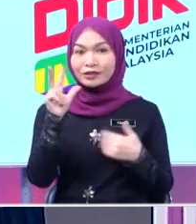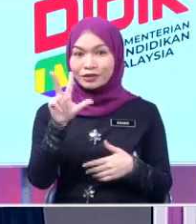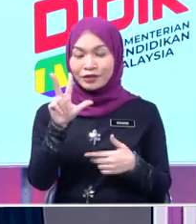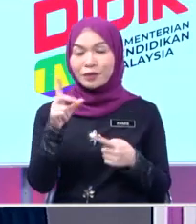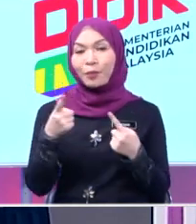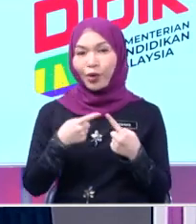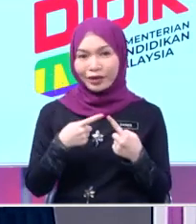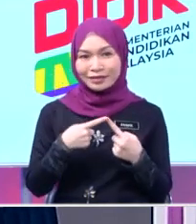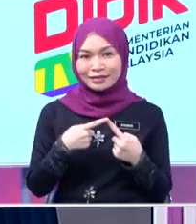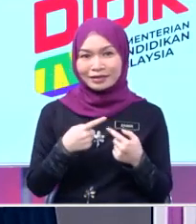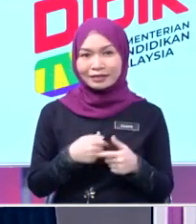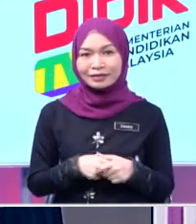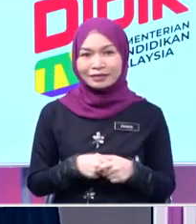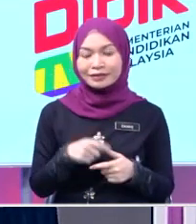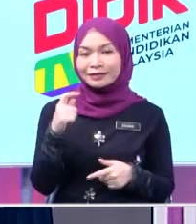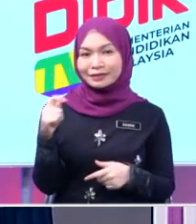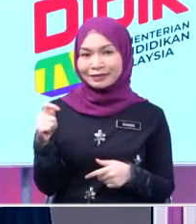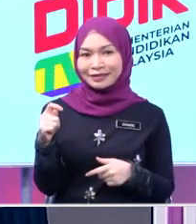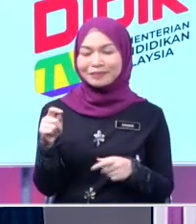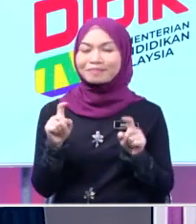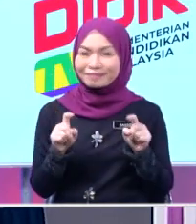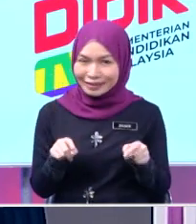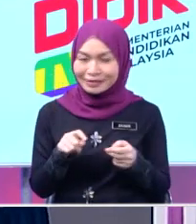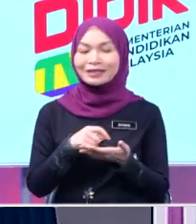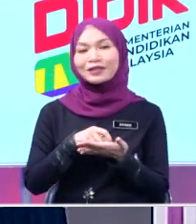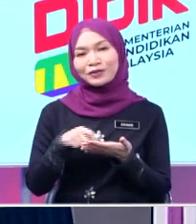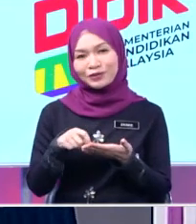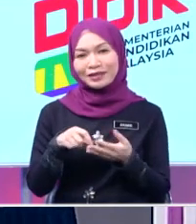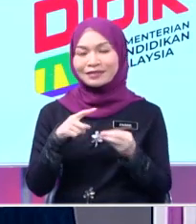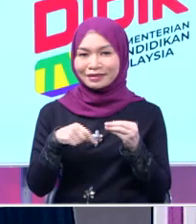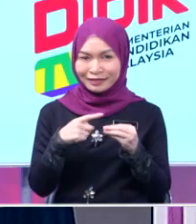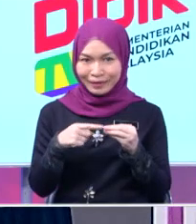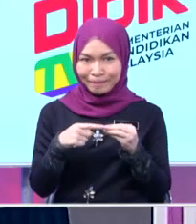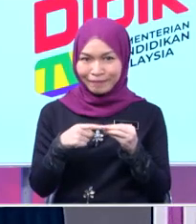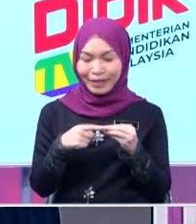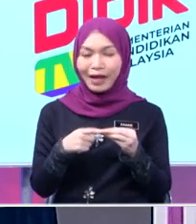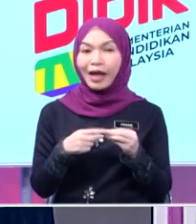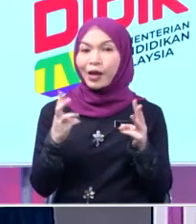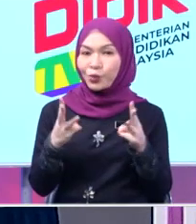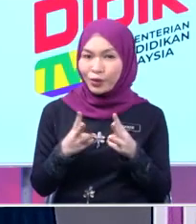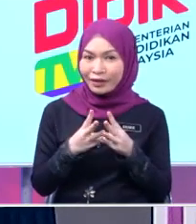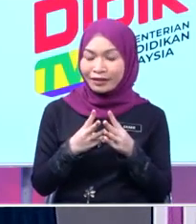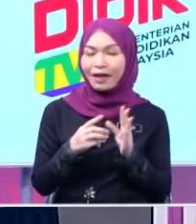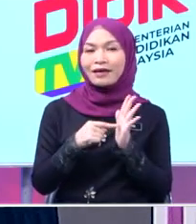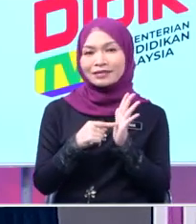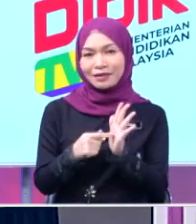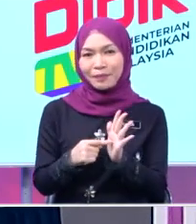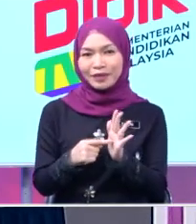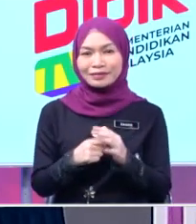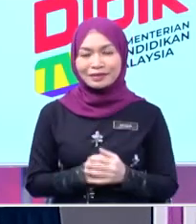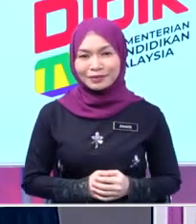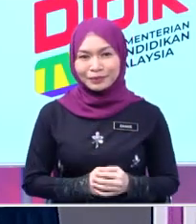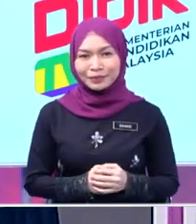need to write about with examples. Okay, so if you guys look on screen at the